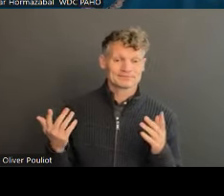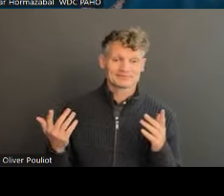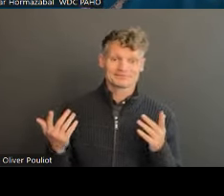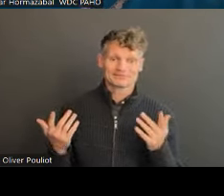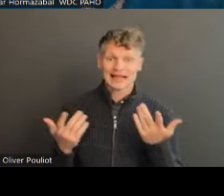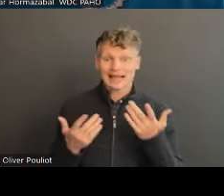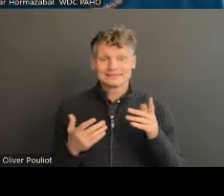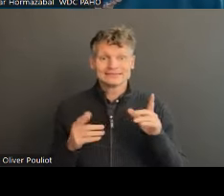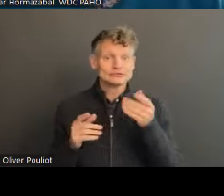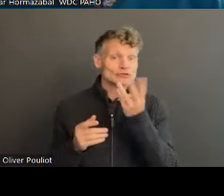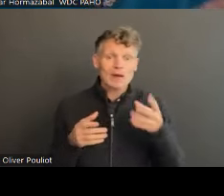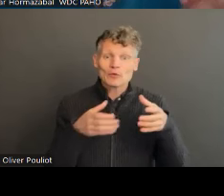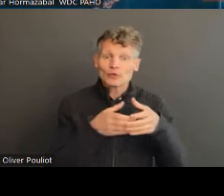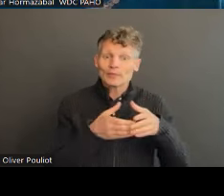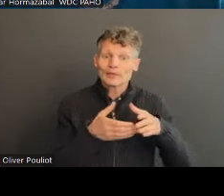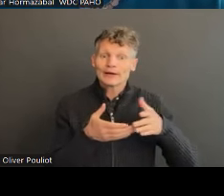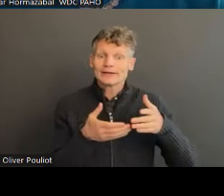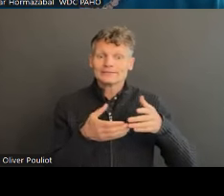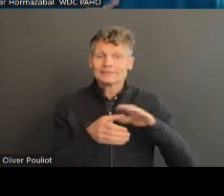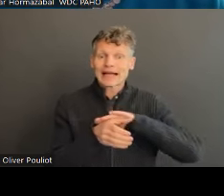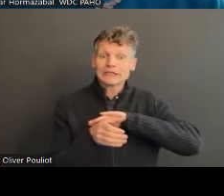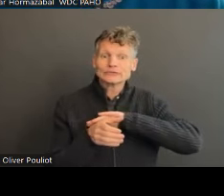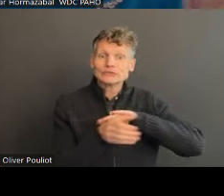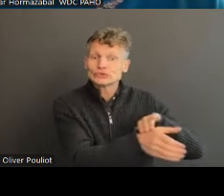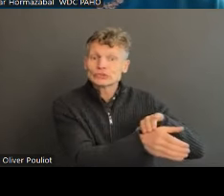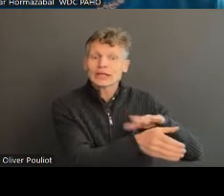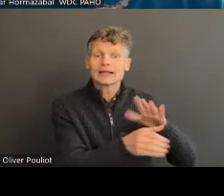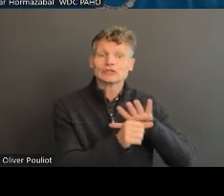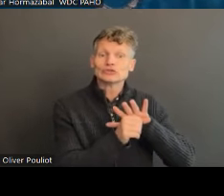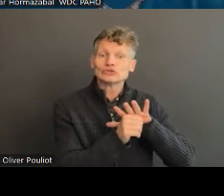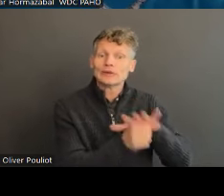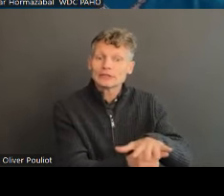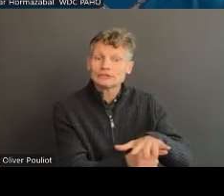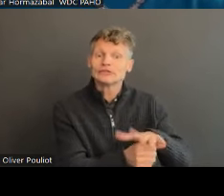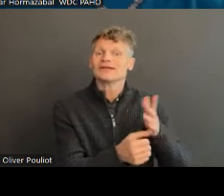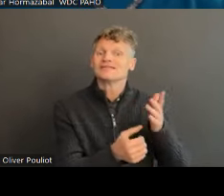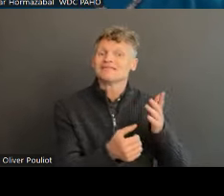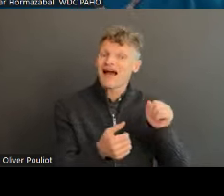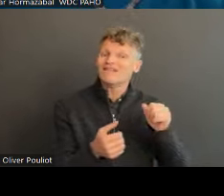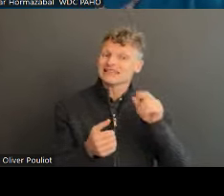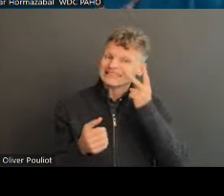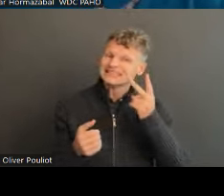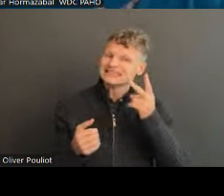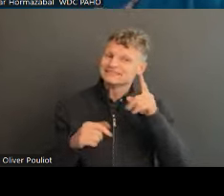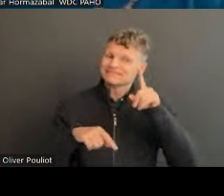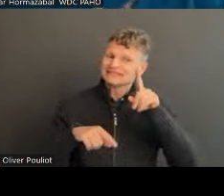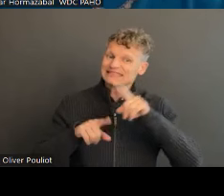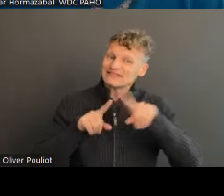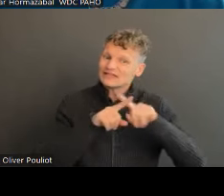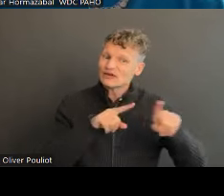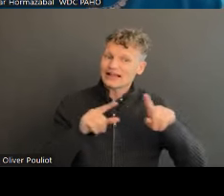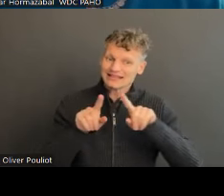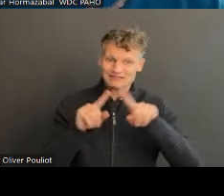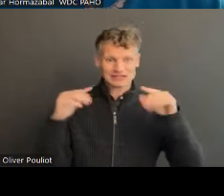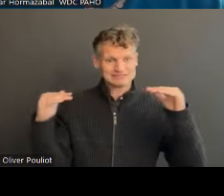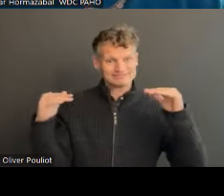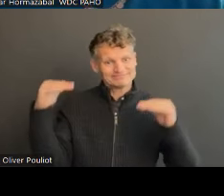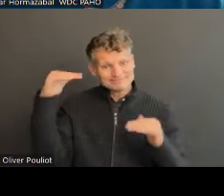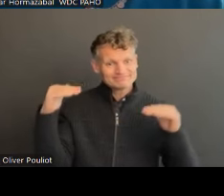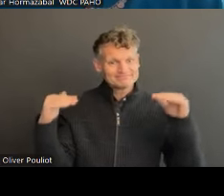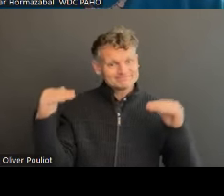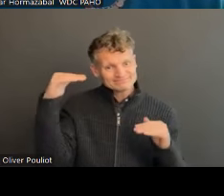exclusion, diversidad de género, por los procesos discrimination, migratorios sometimes que viven ciertos grupos y you territorios know, en nuestra región, gender se diversity,